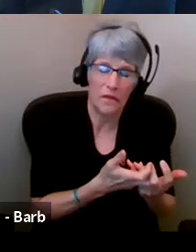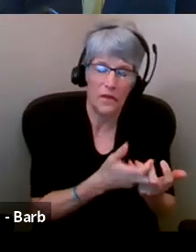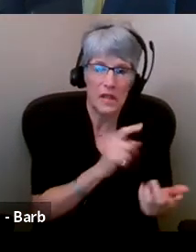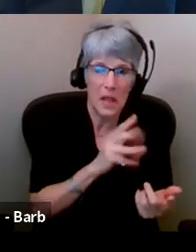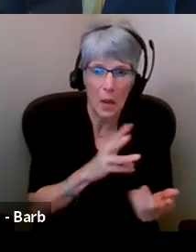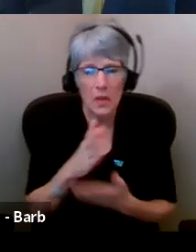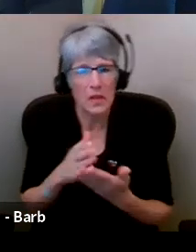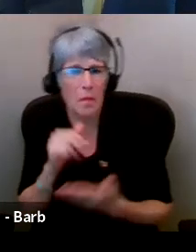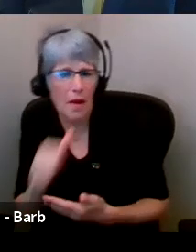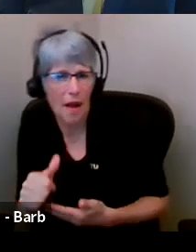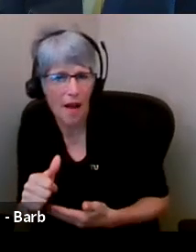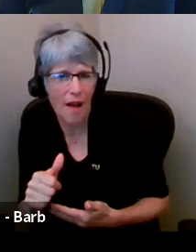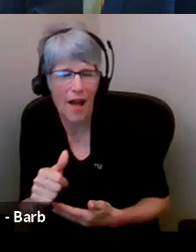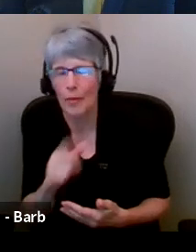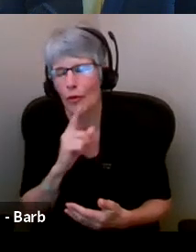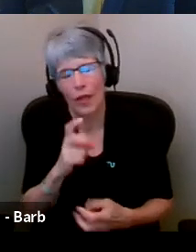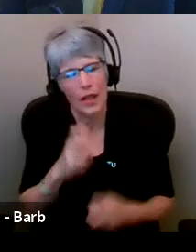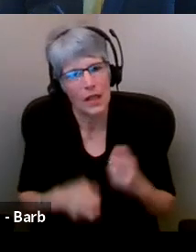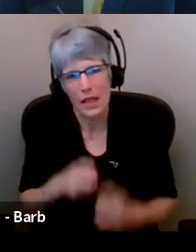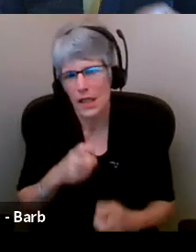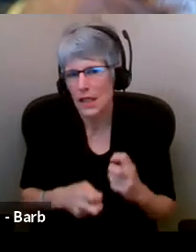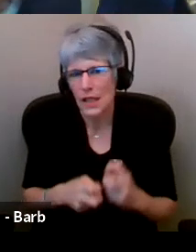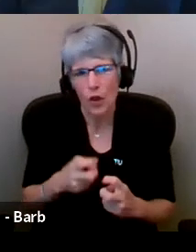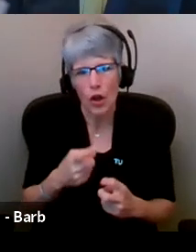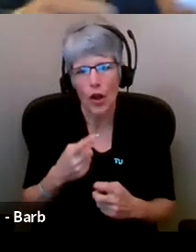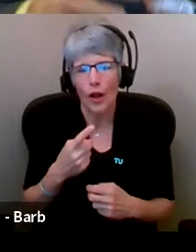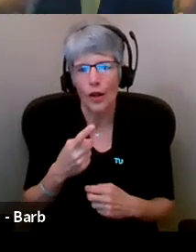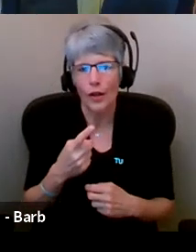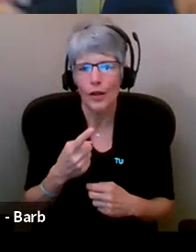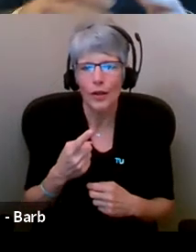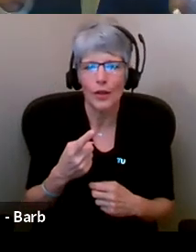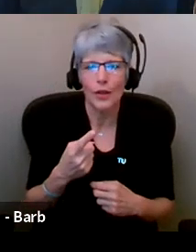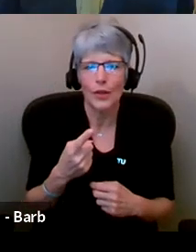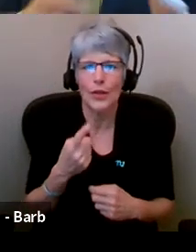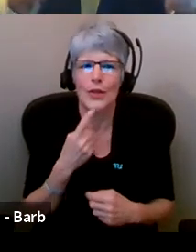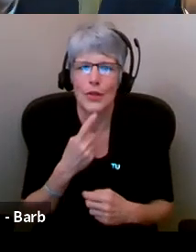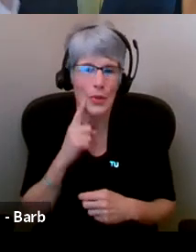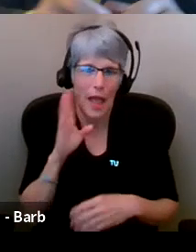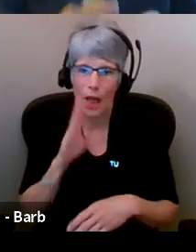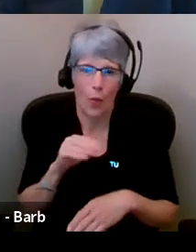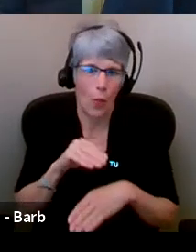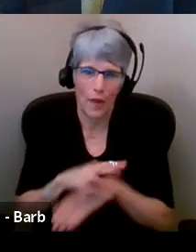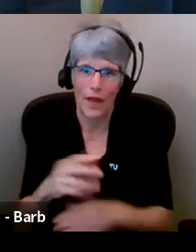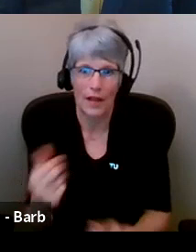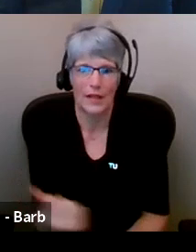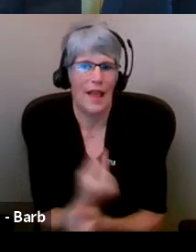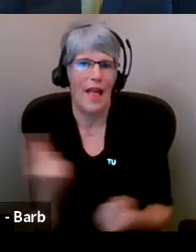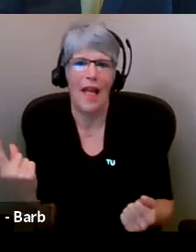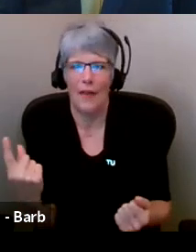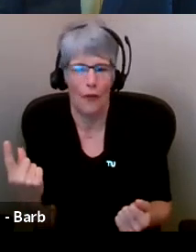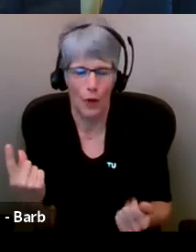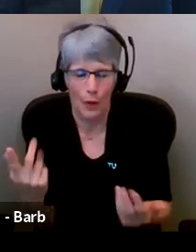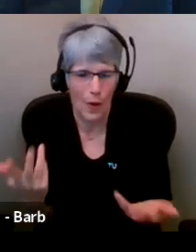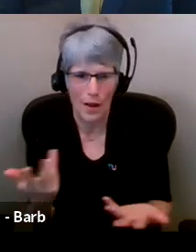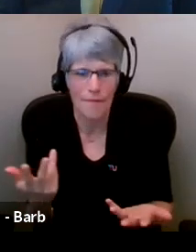And it's really difficult to say that it's going to affect everybody and anybody at one point. So